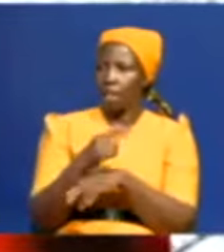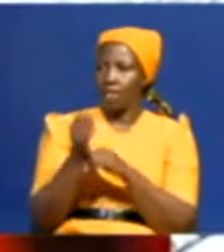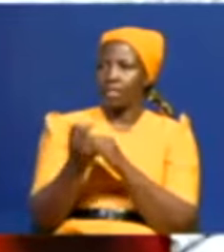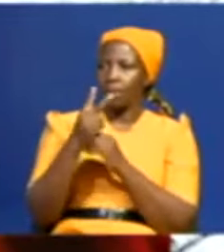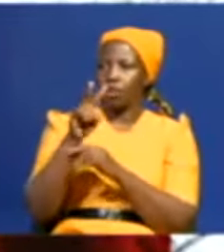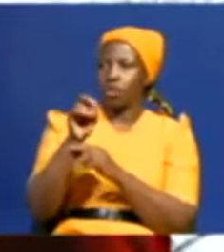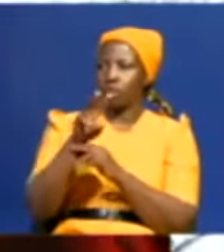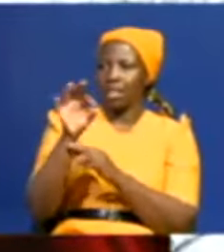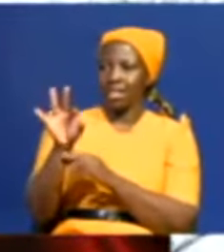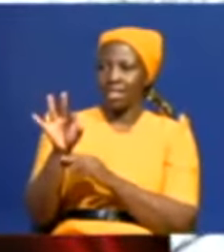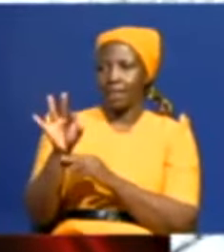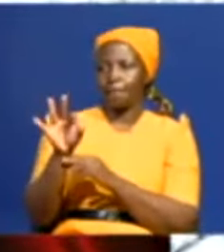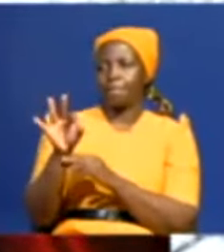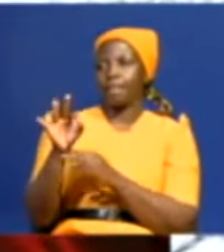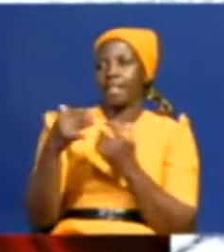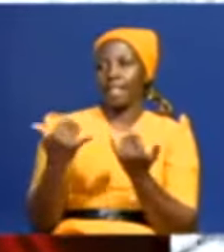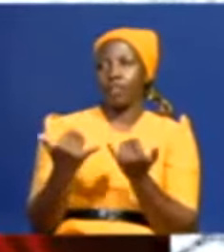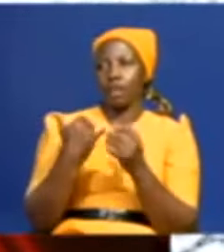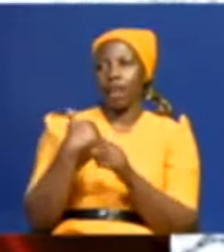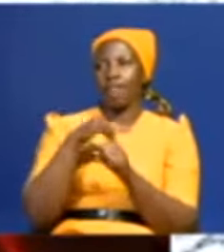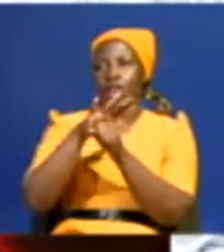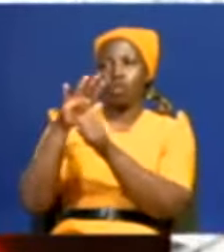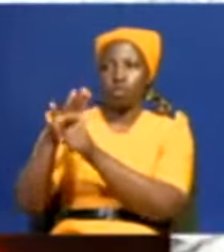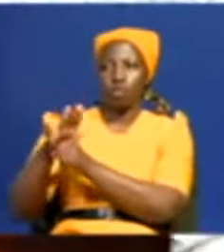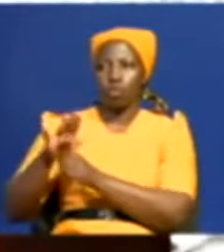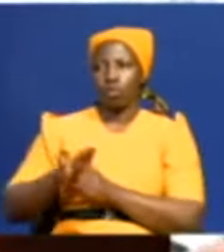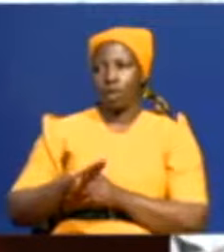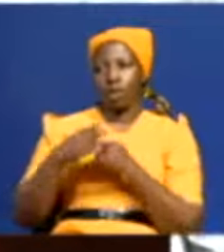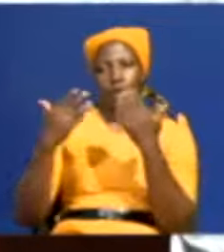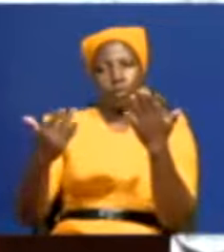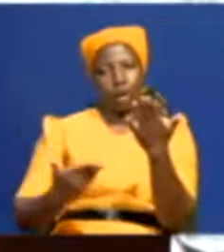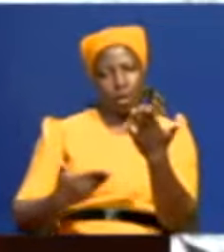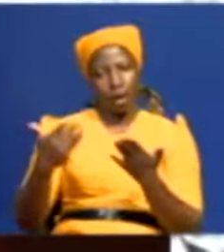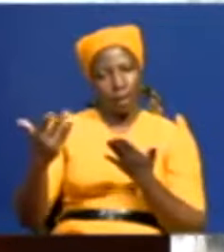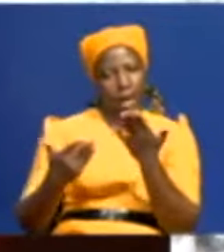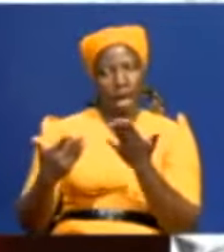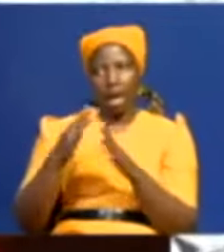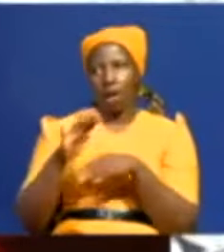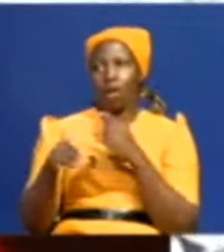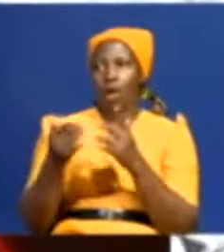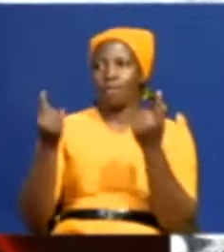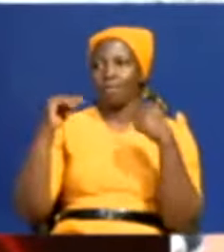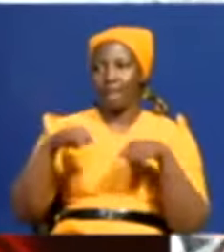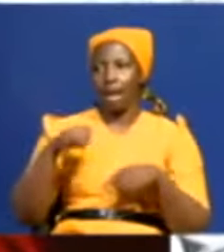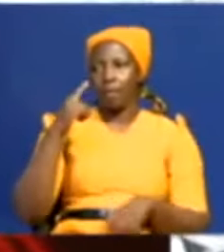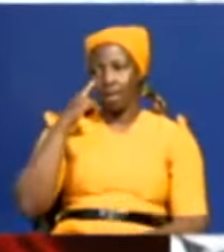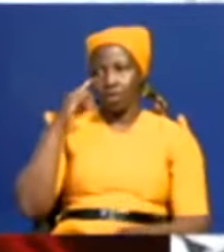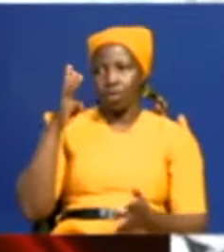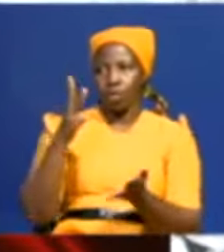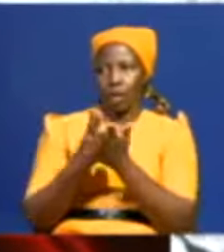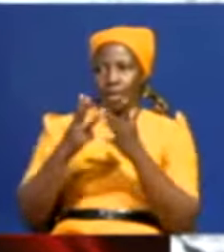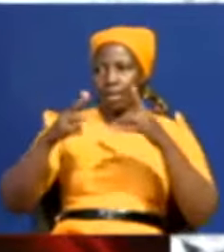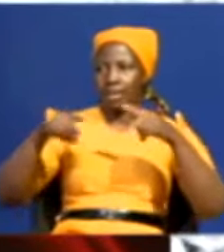2023. Now we have so many of them. We welcome each and everyone to come and witness by